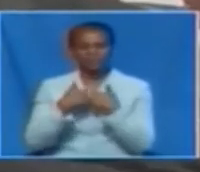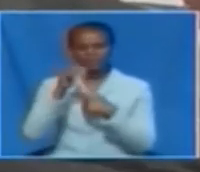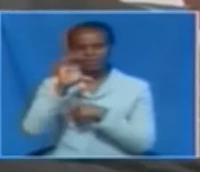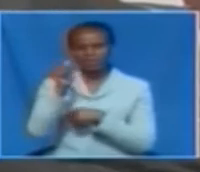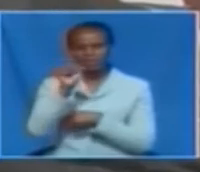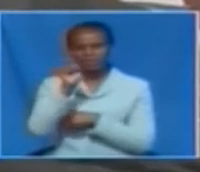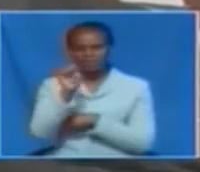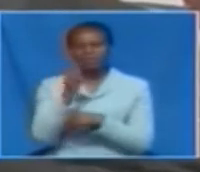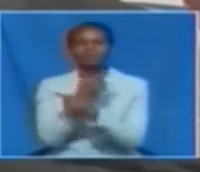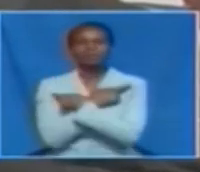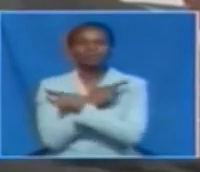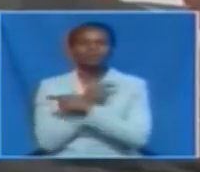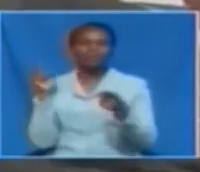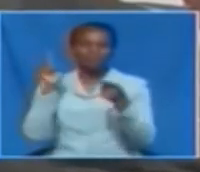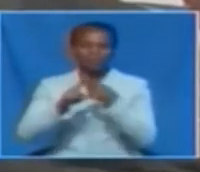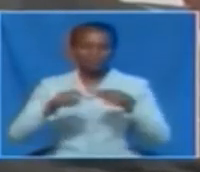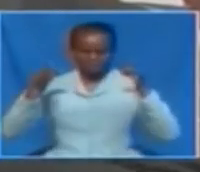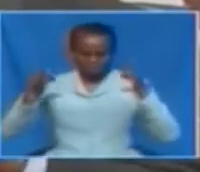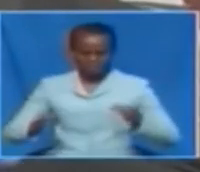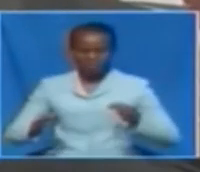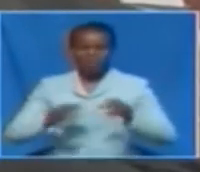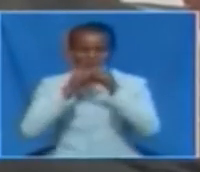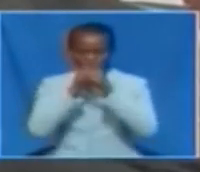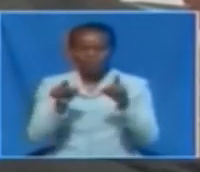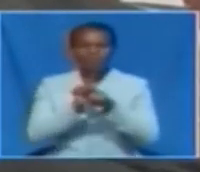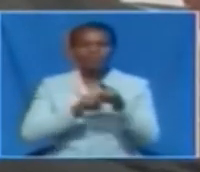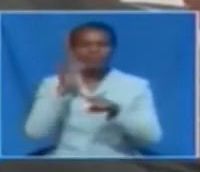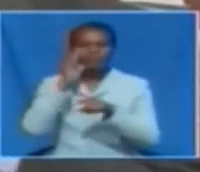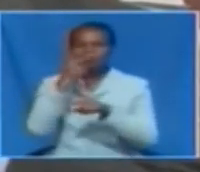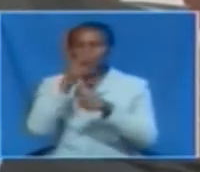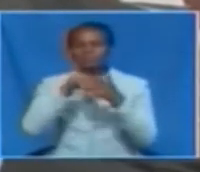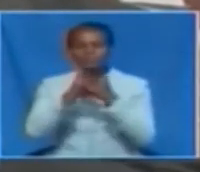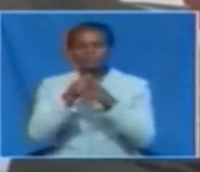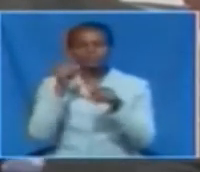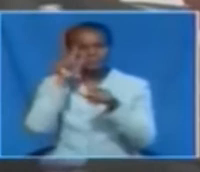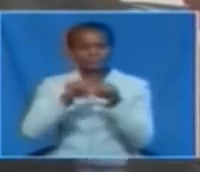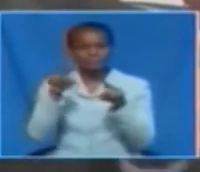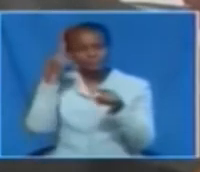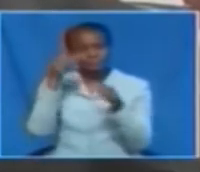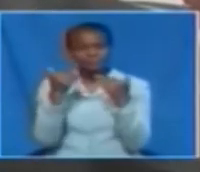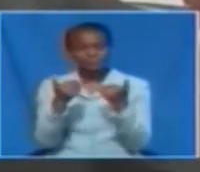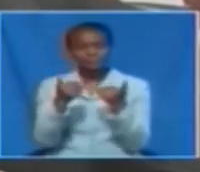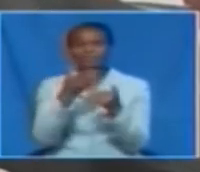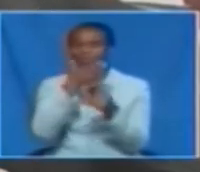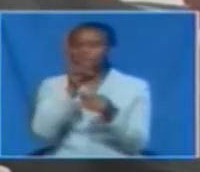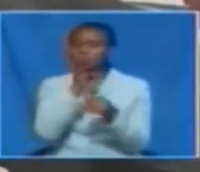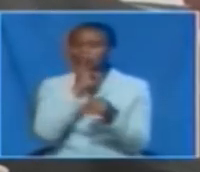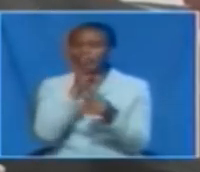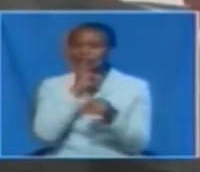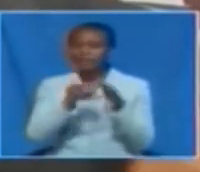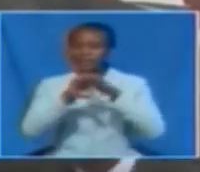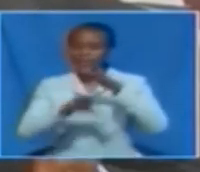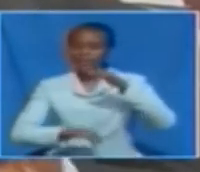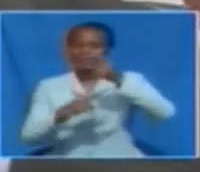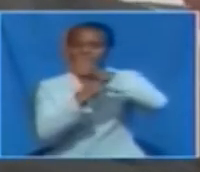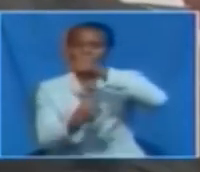rests until the courts decide. Then we'll pick it up again. But for now, it's water under the bridge,